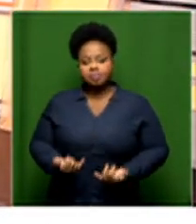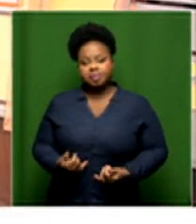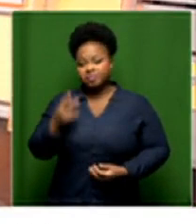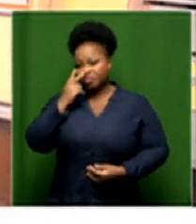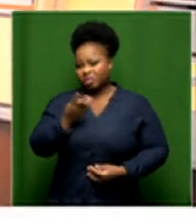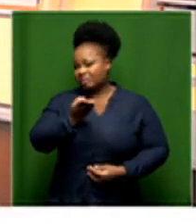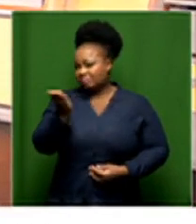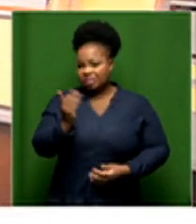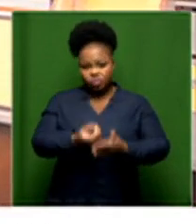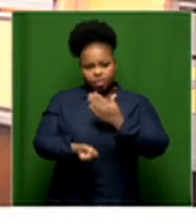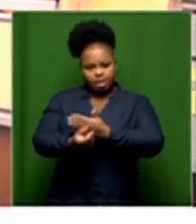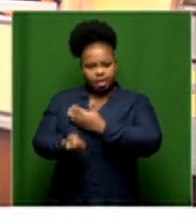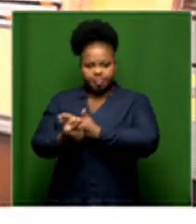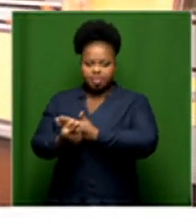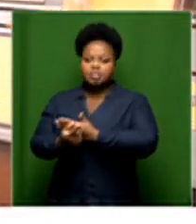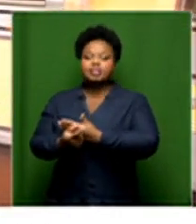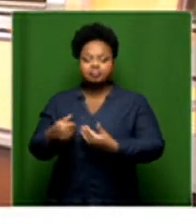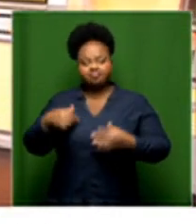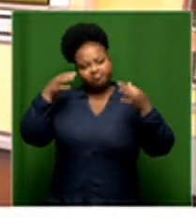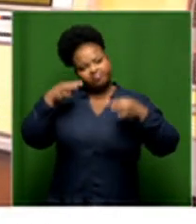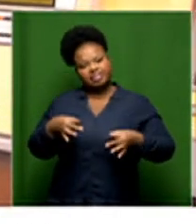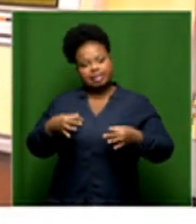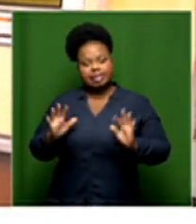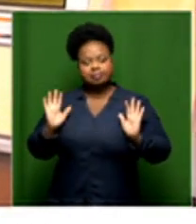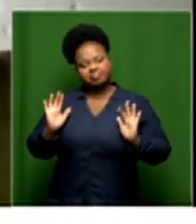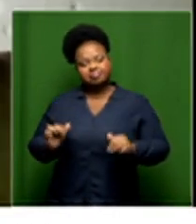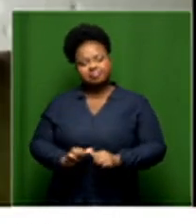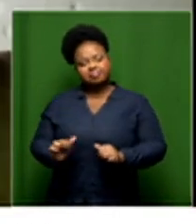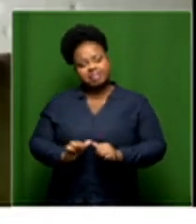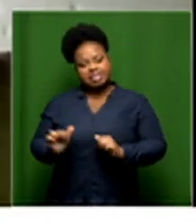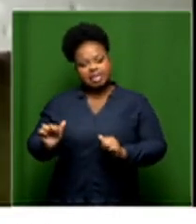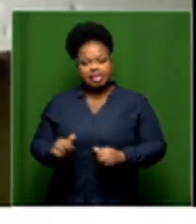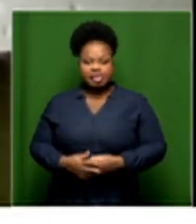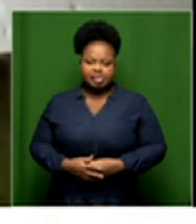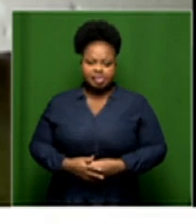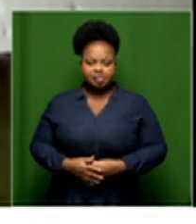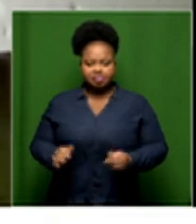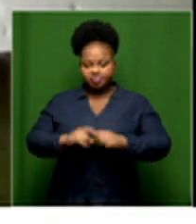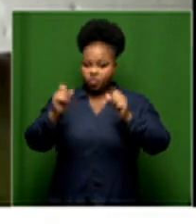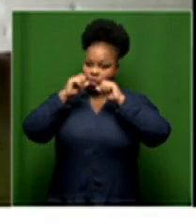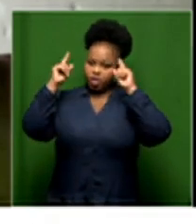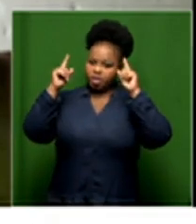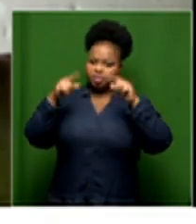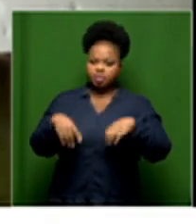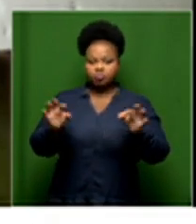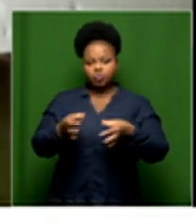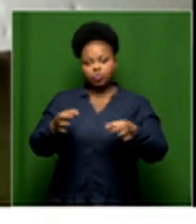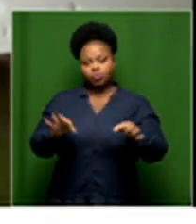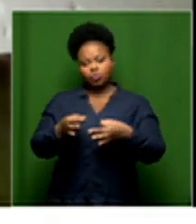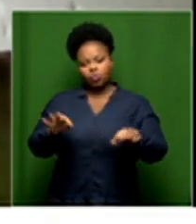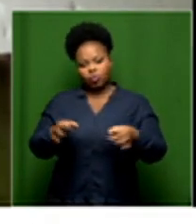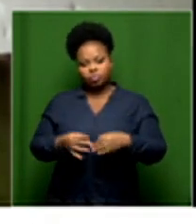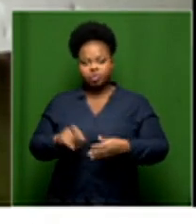looking at that, I actually decided, let me just raise an awareness through a song.